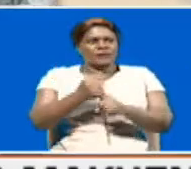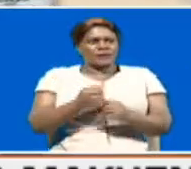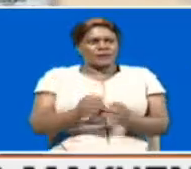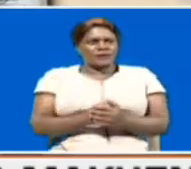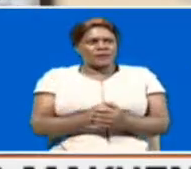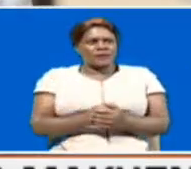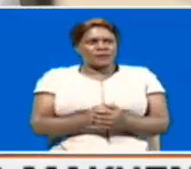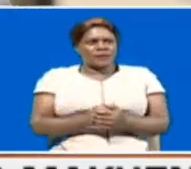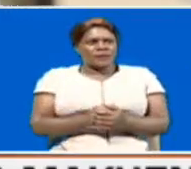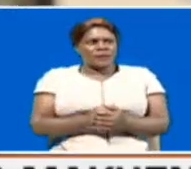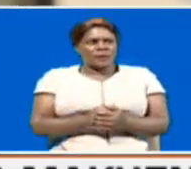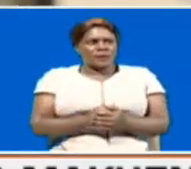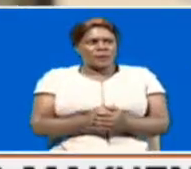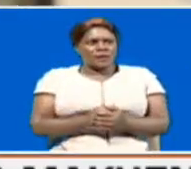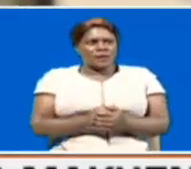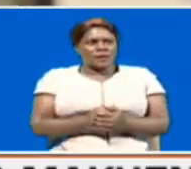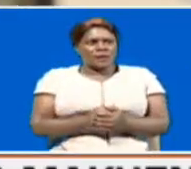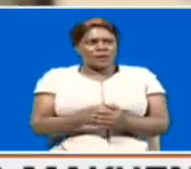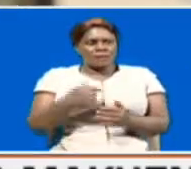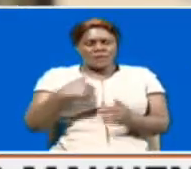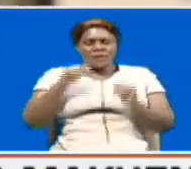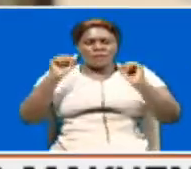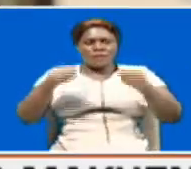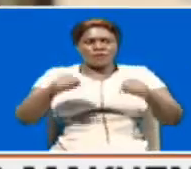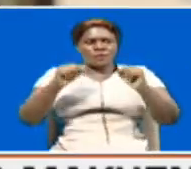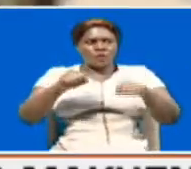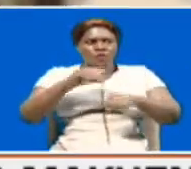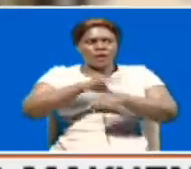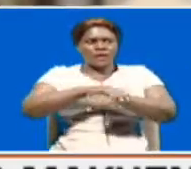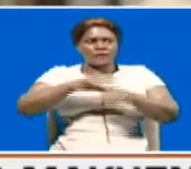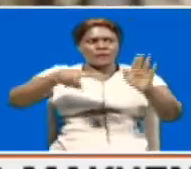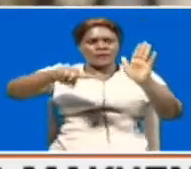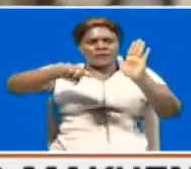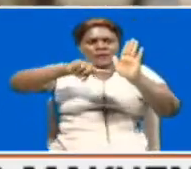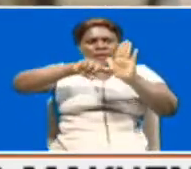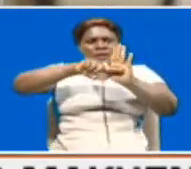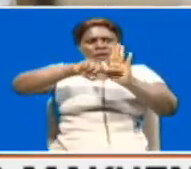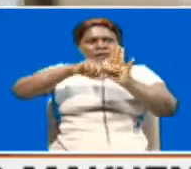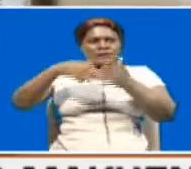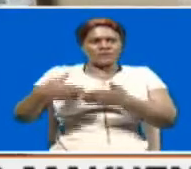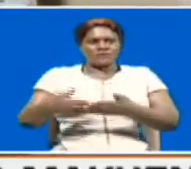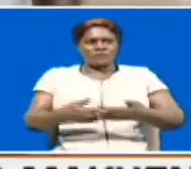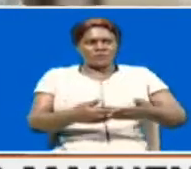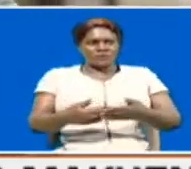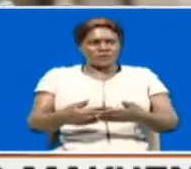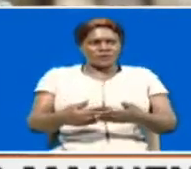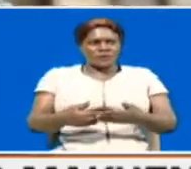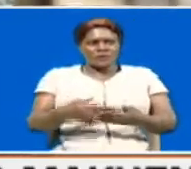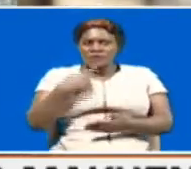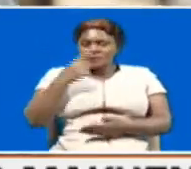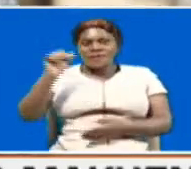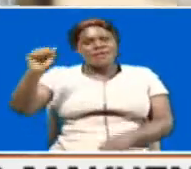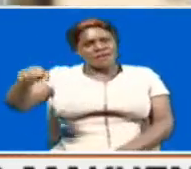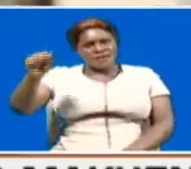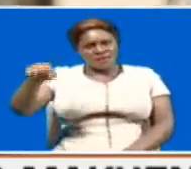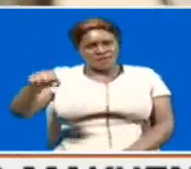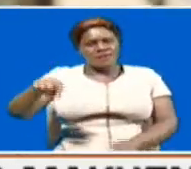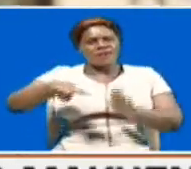I ask doctors, is it possible to get a negative baby? The answer was